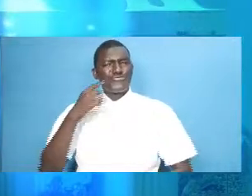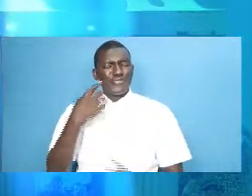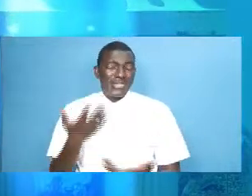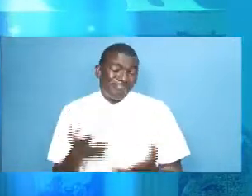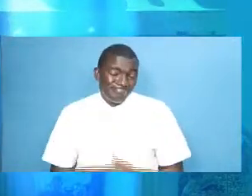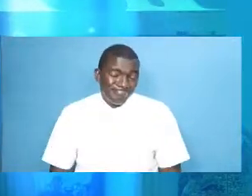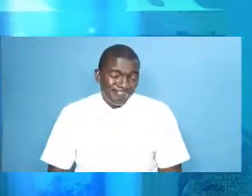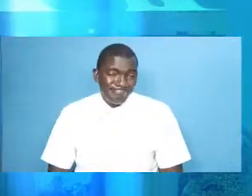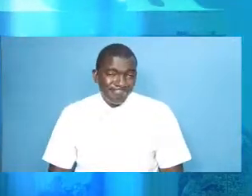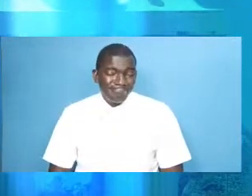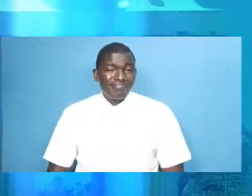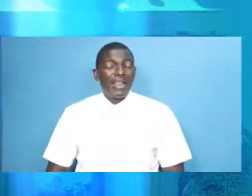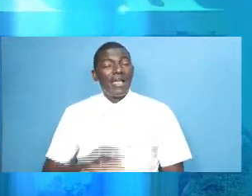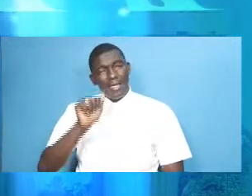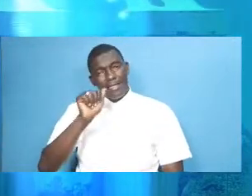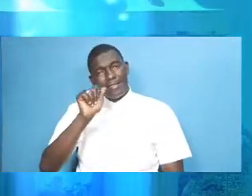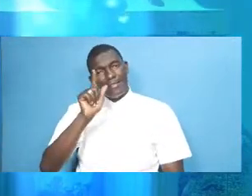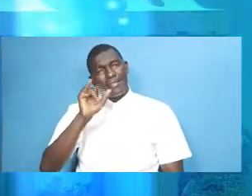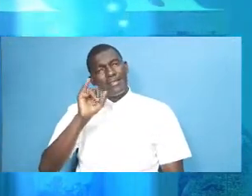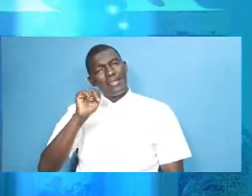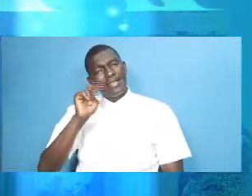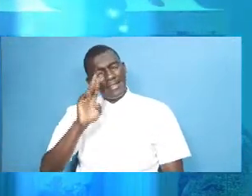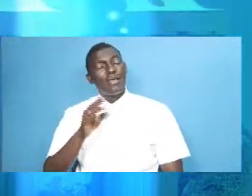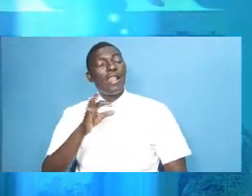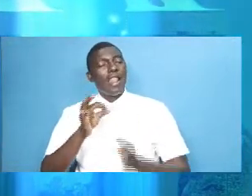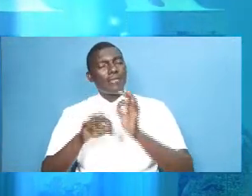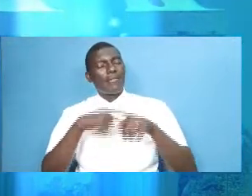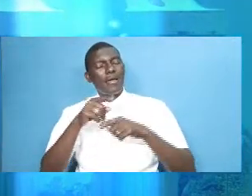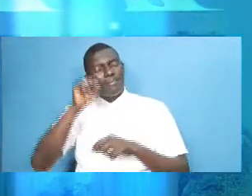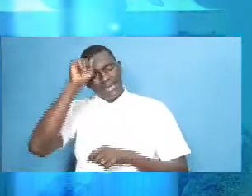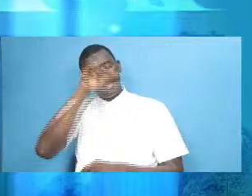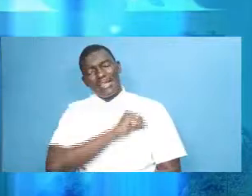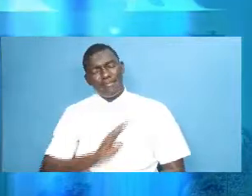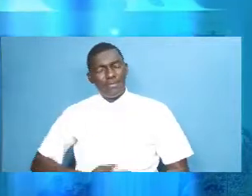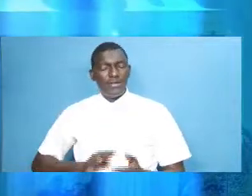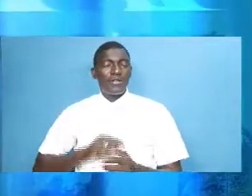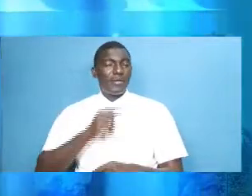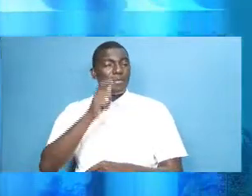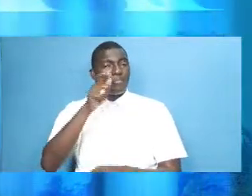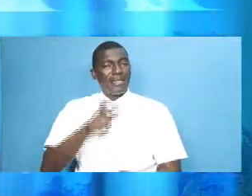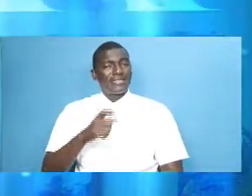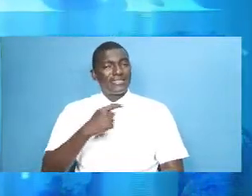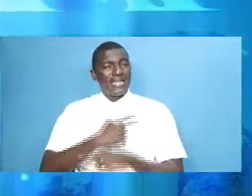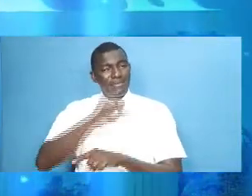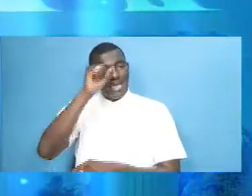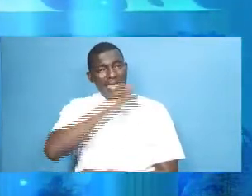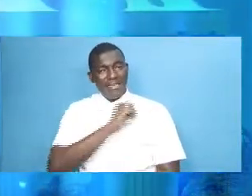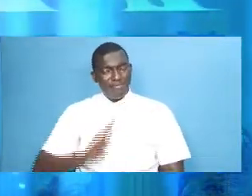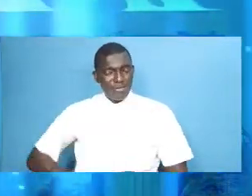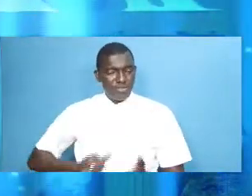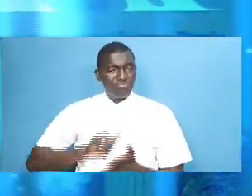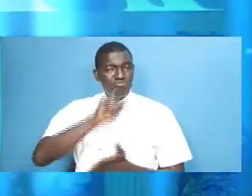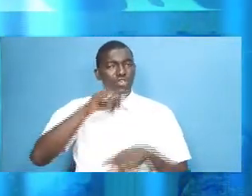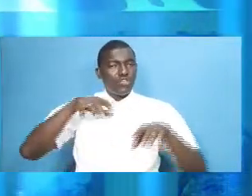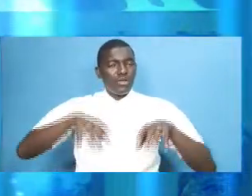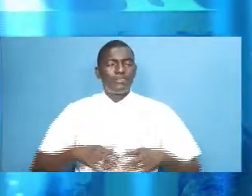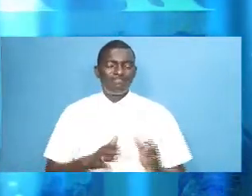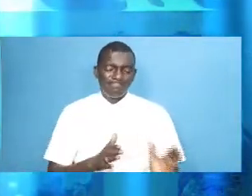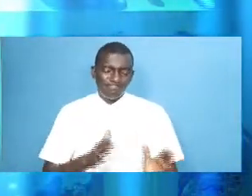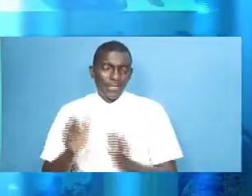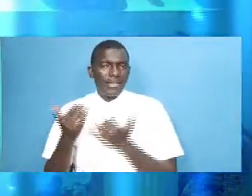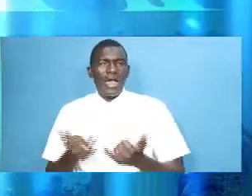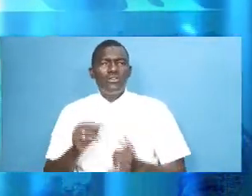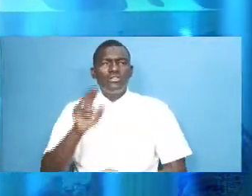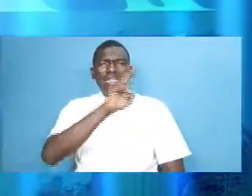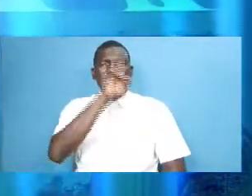All right. Aliou Ceesay there on the president of the Gambia traveling to the Republic of Congo. Now, the National